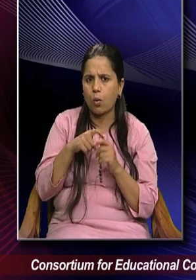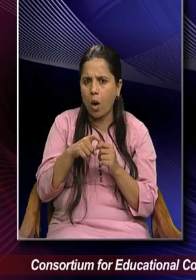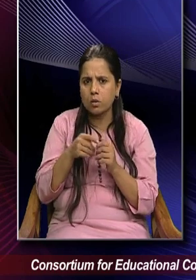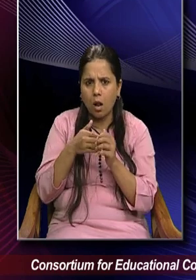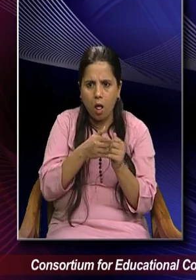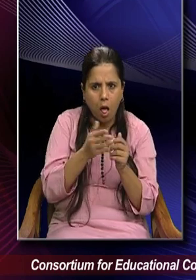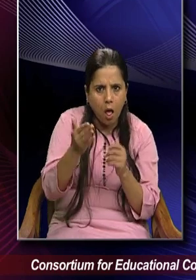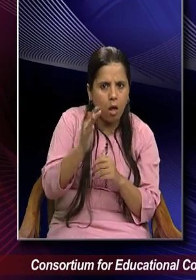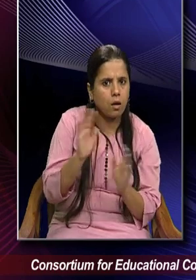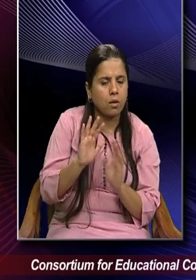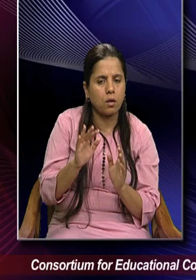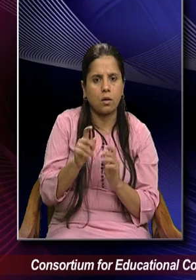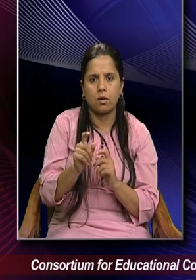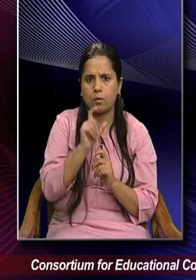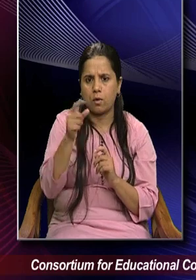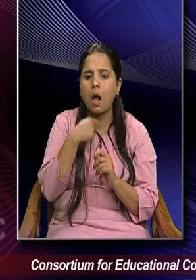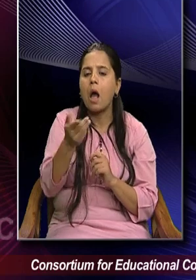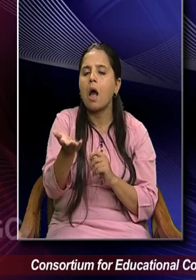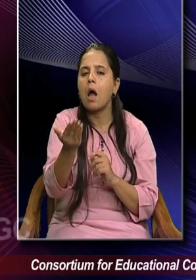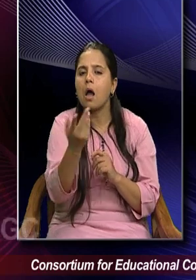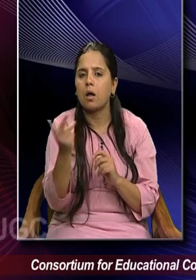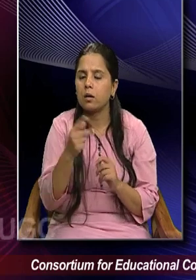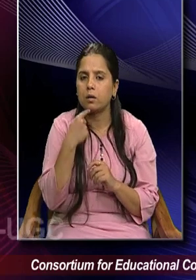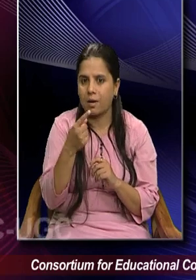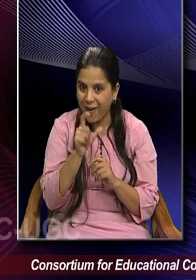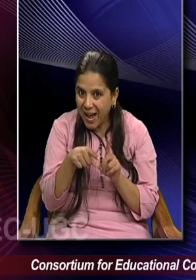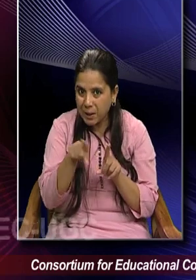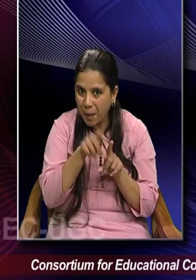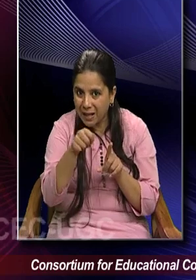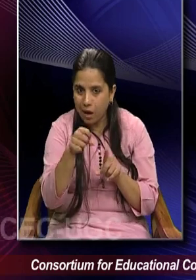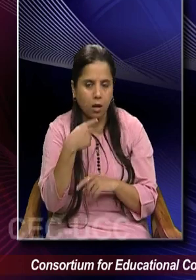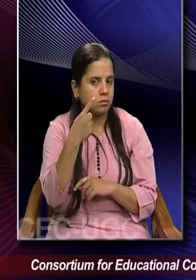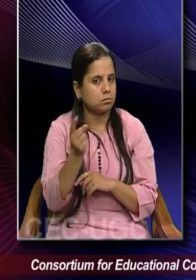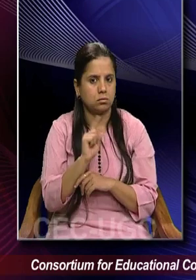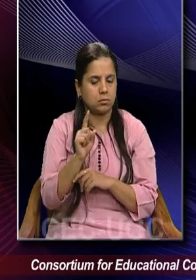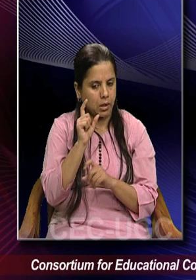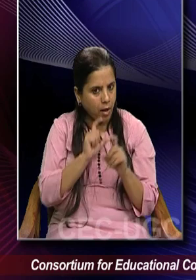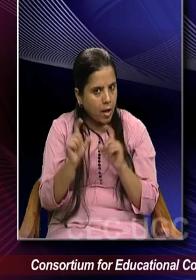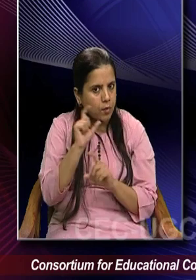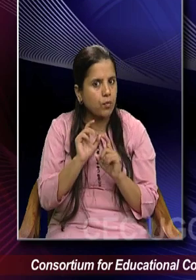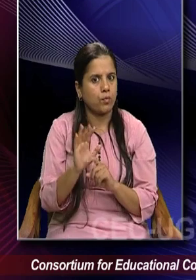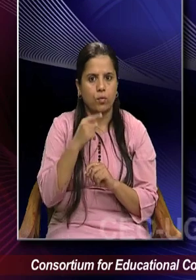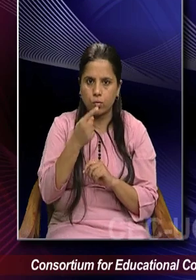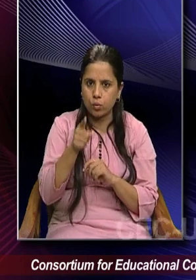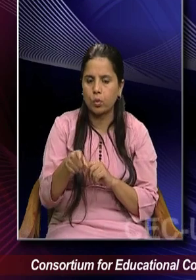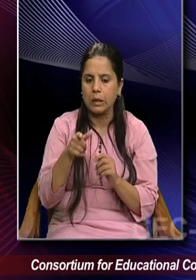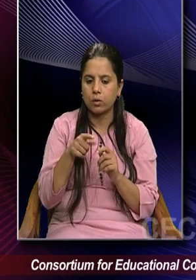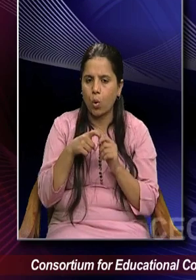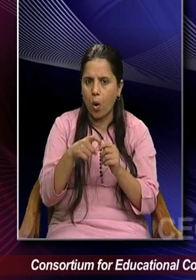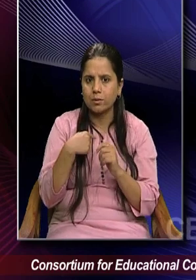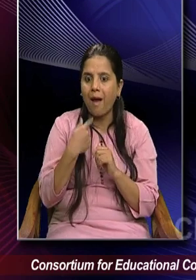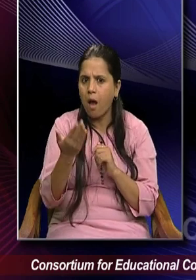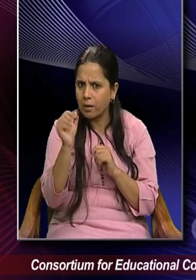questions. Don't put words in their mouth. So be careful and avoid the leading